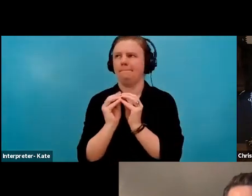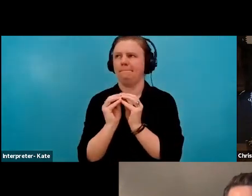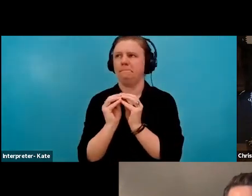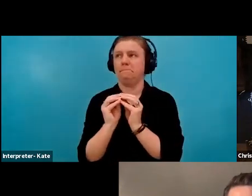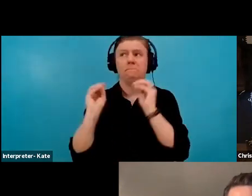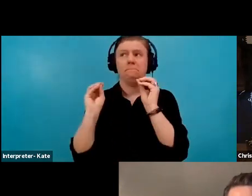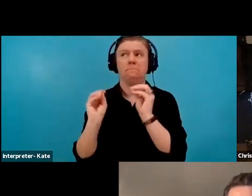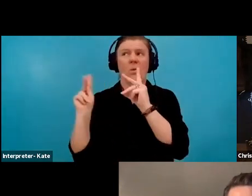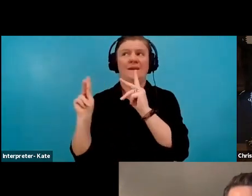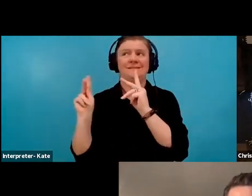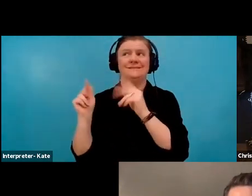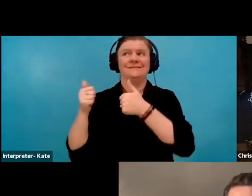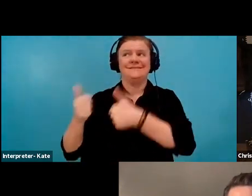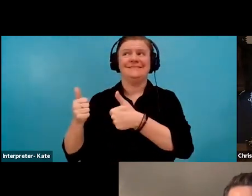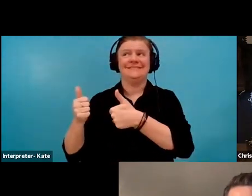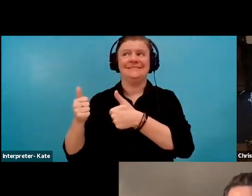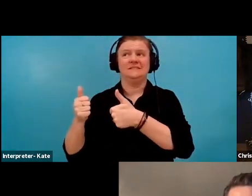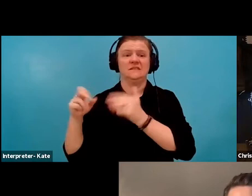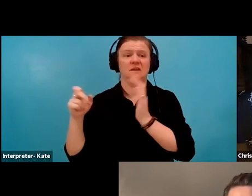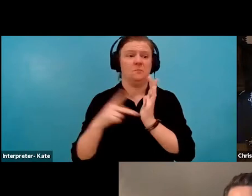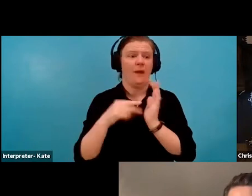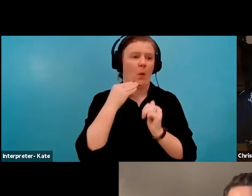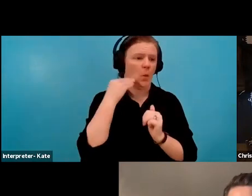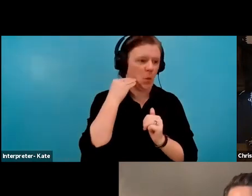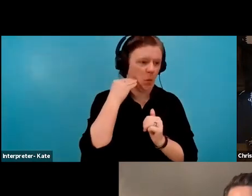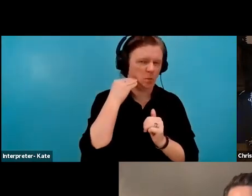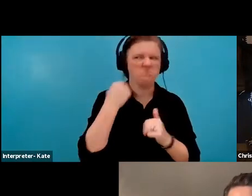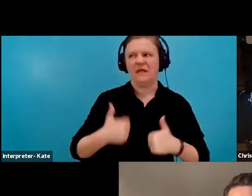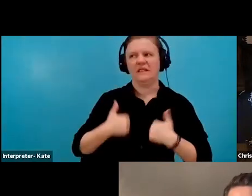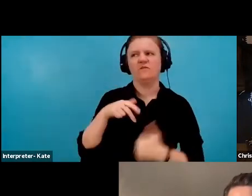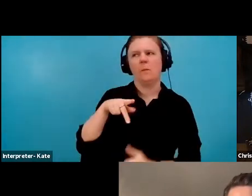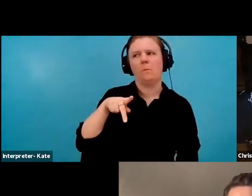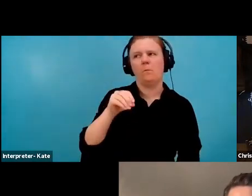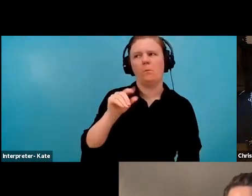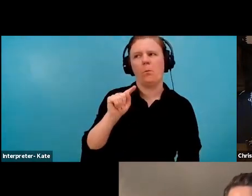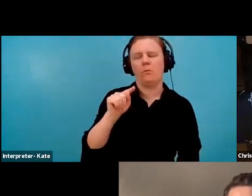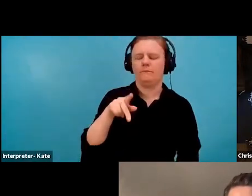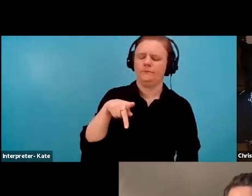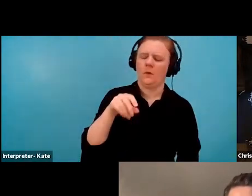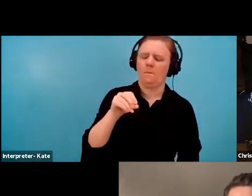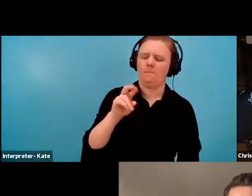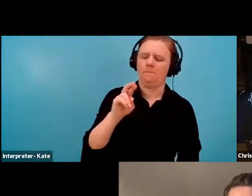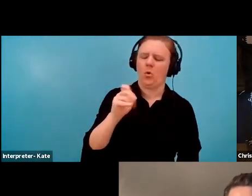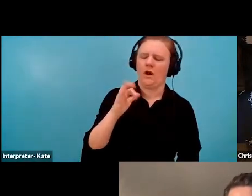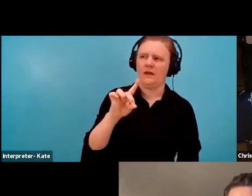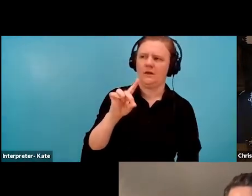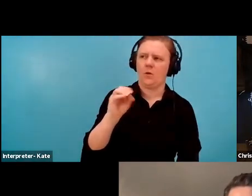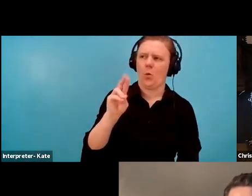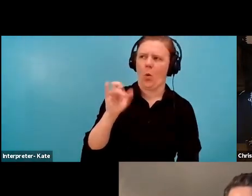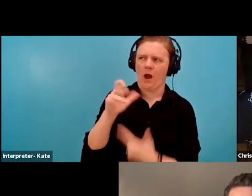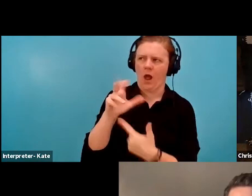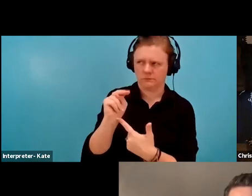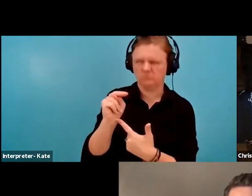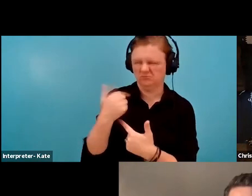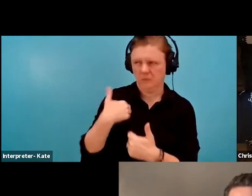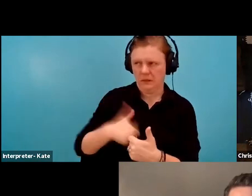okay, thanks, and went back to Portland. I'm in Portland, Oregon. Went to the local usability meetup